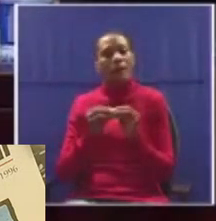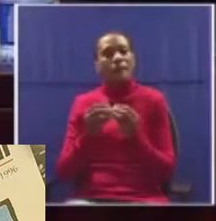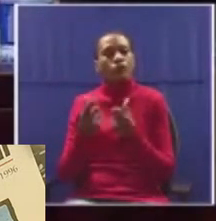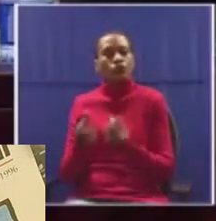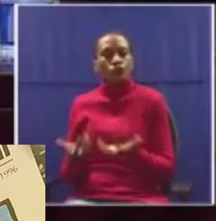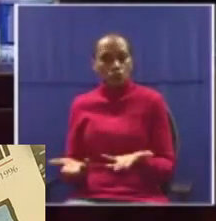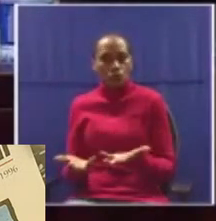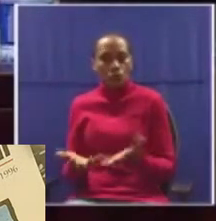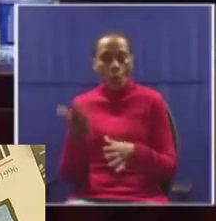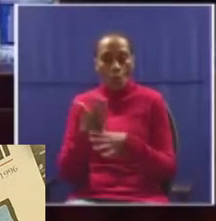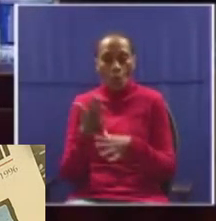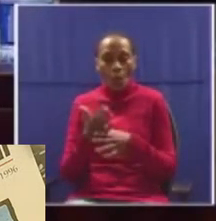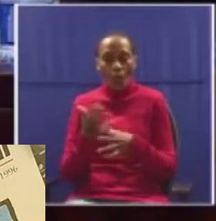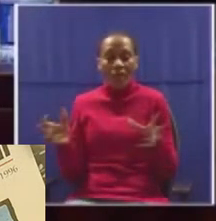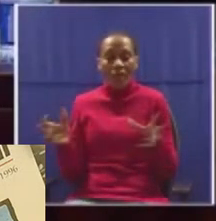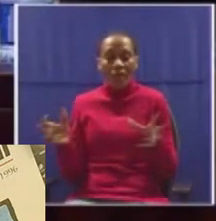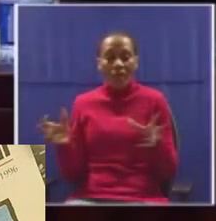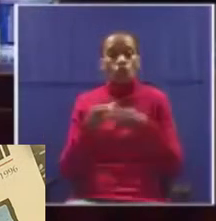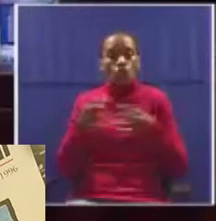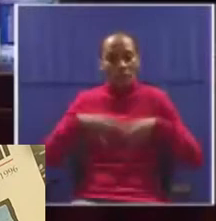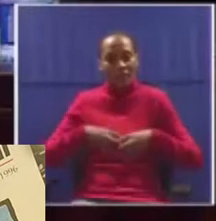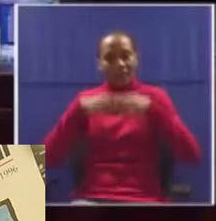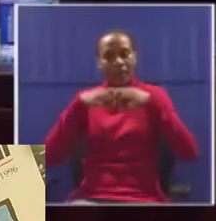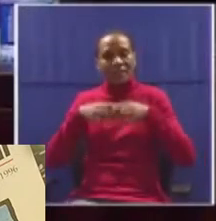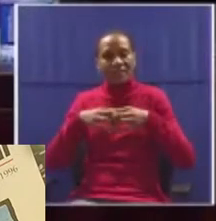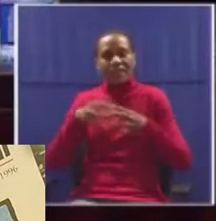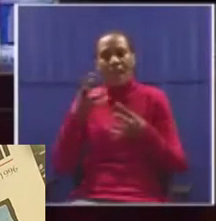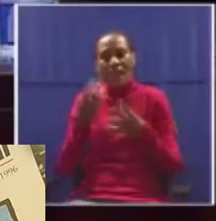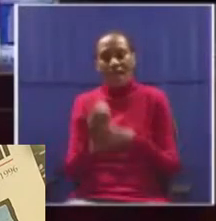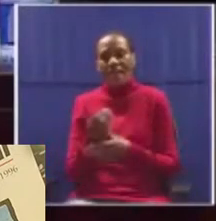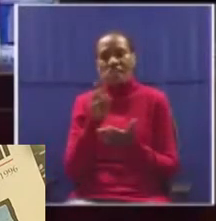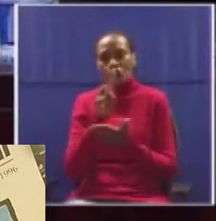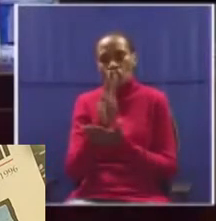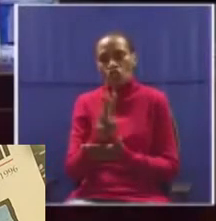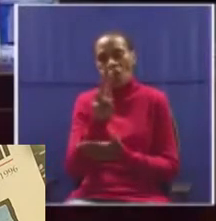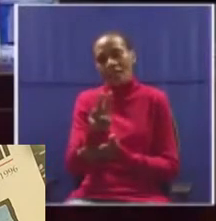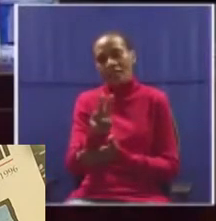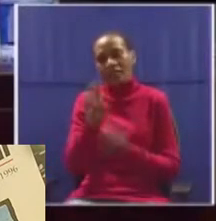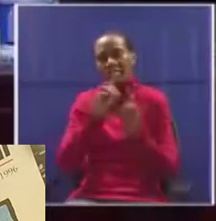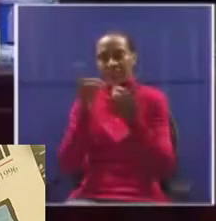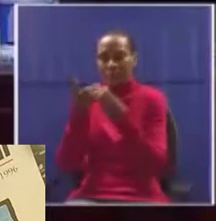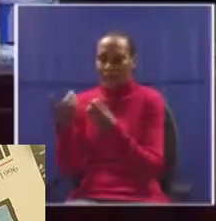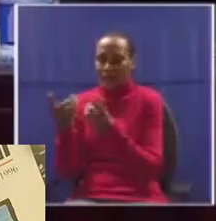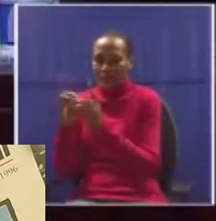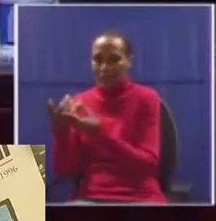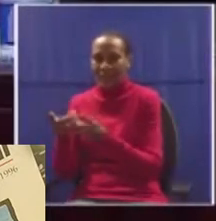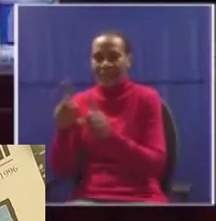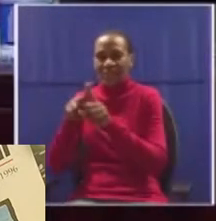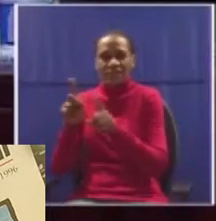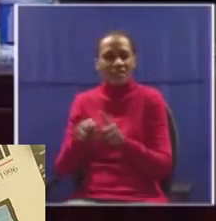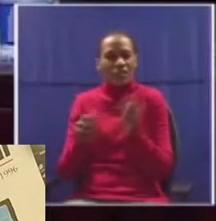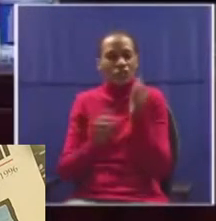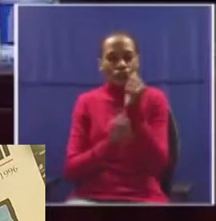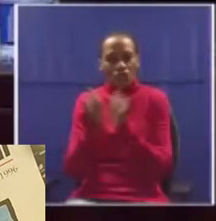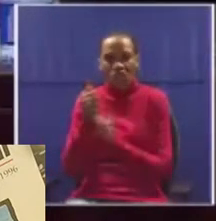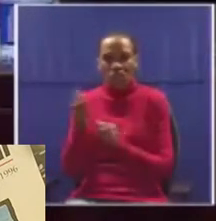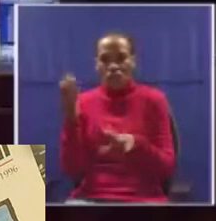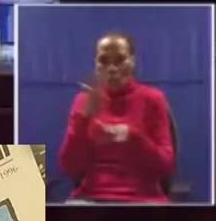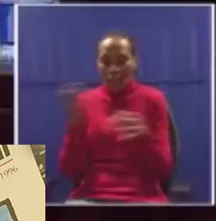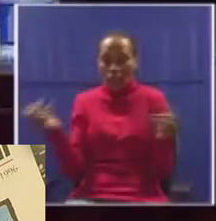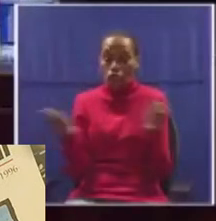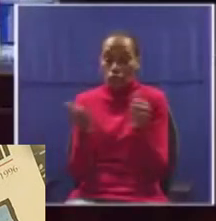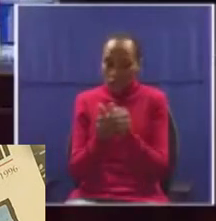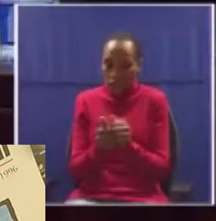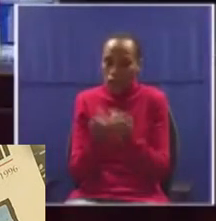a working group was established comprising of 12 departments and state entities to comprehensively deal